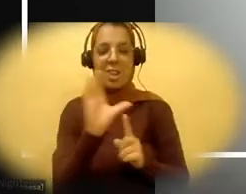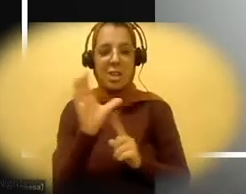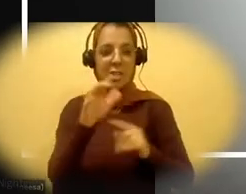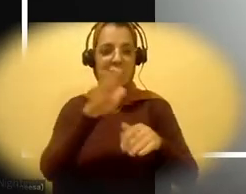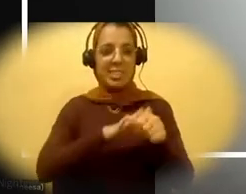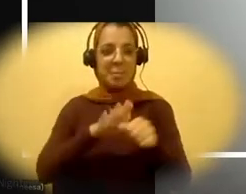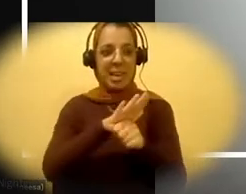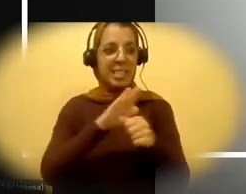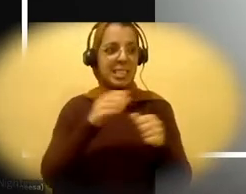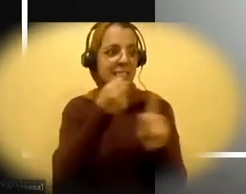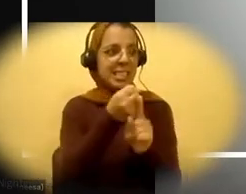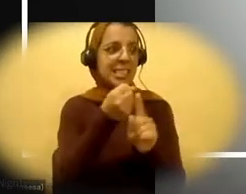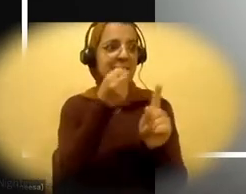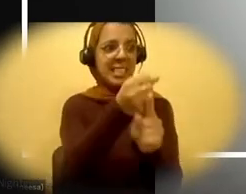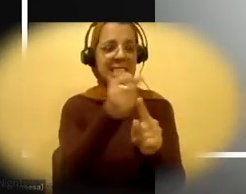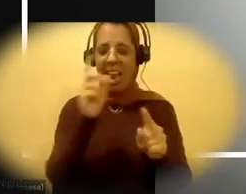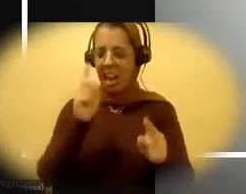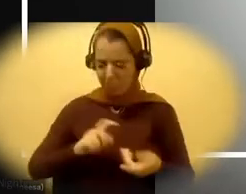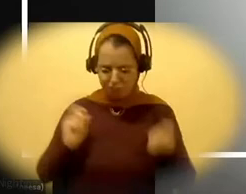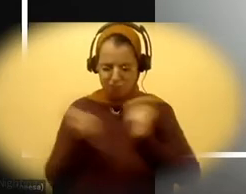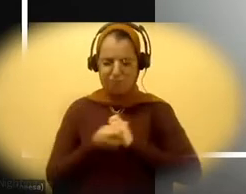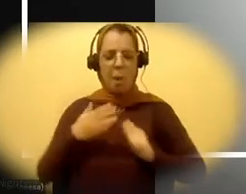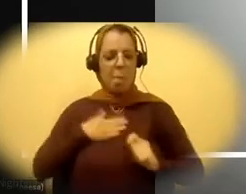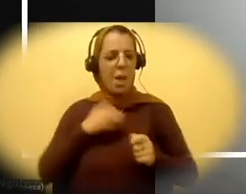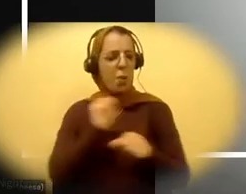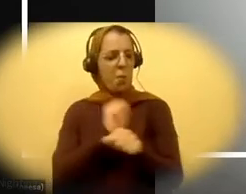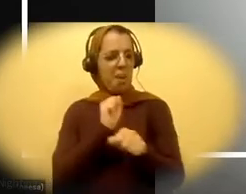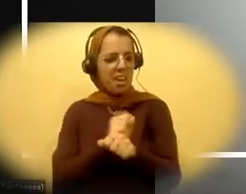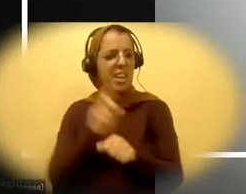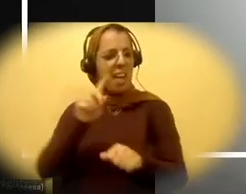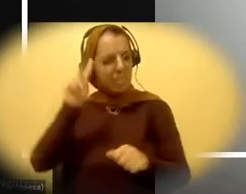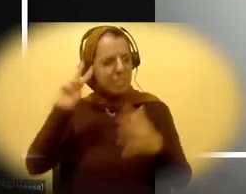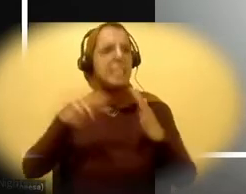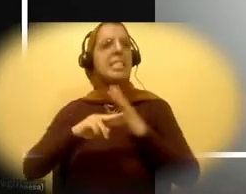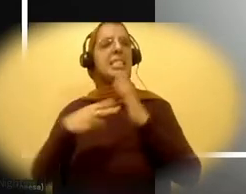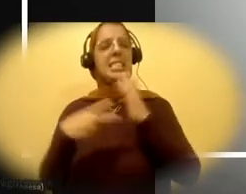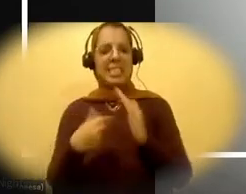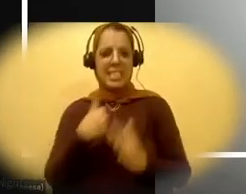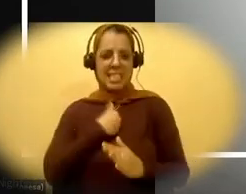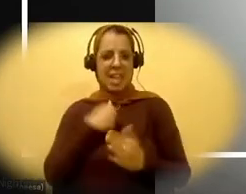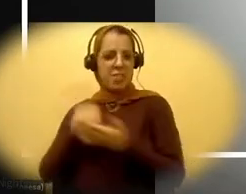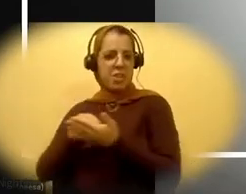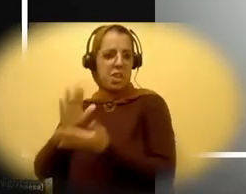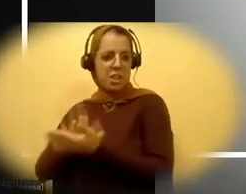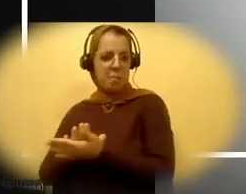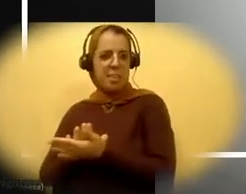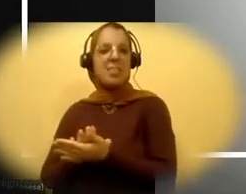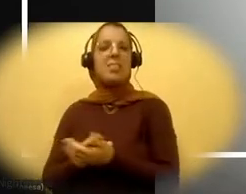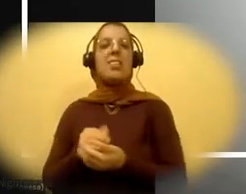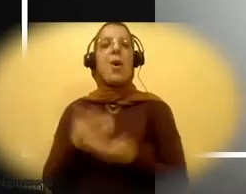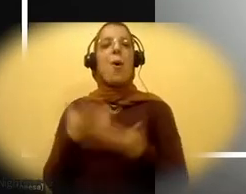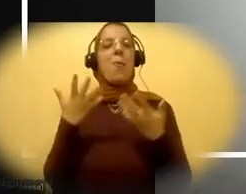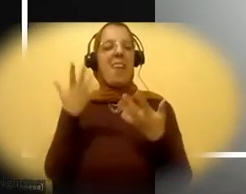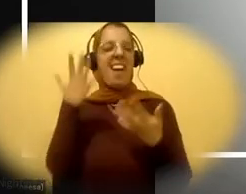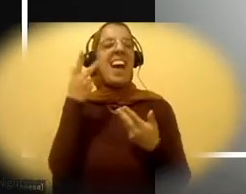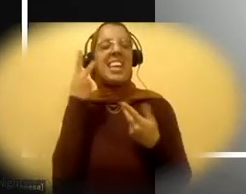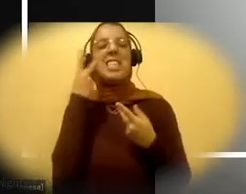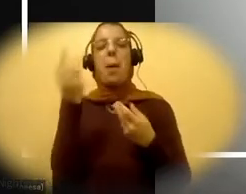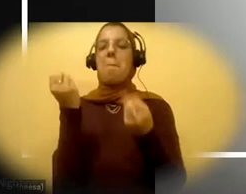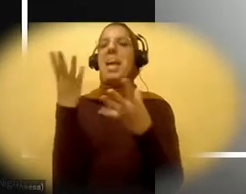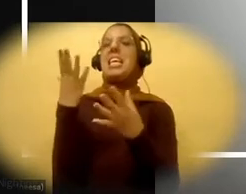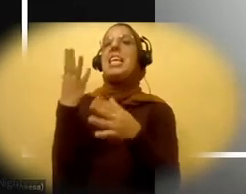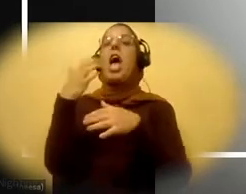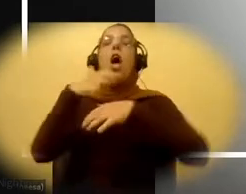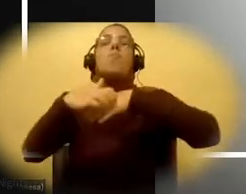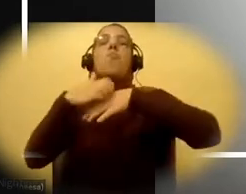purposeful and practicing more self-documentation, especially when I saw so many sourdough bread making videos and I just wanted, you